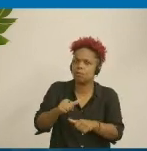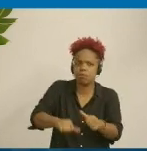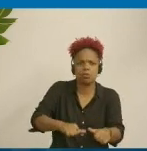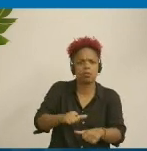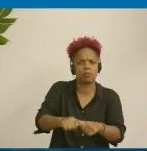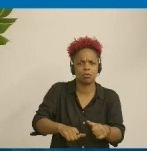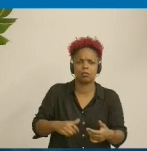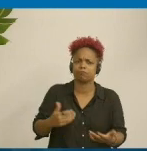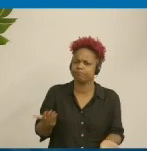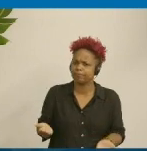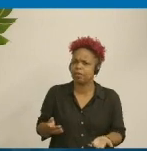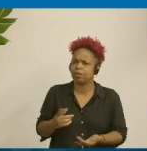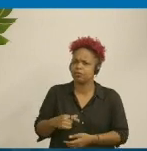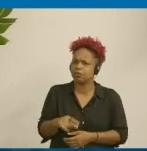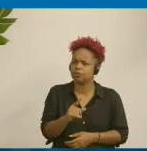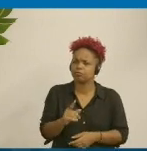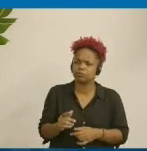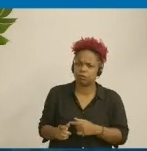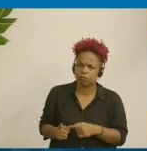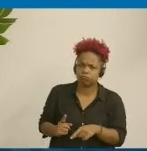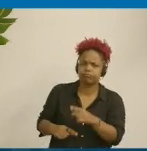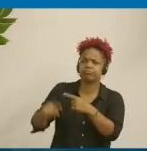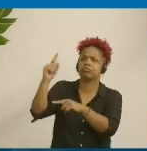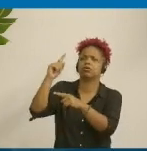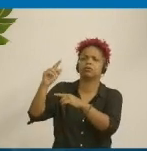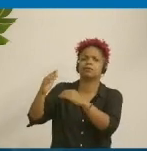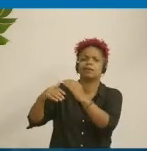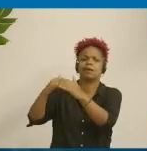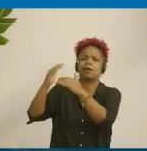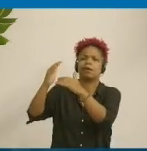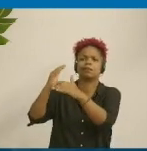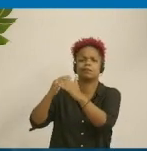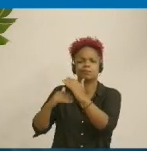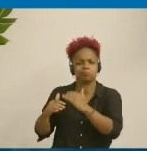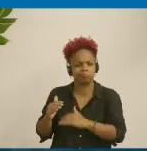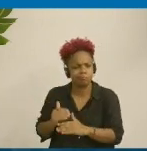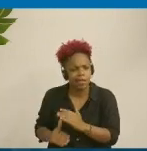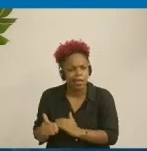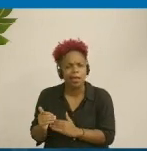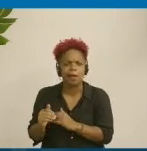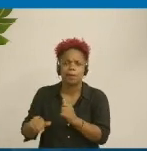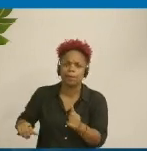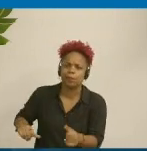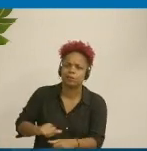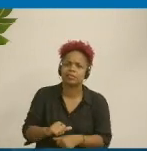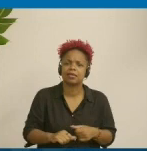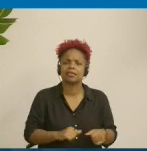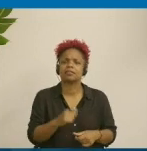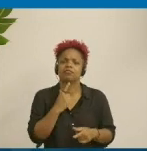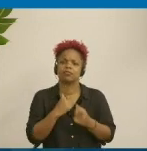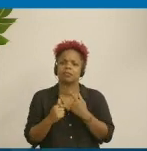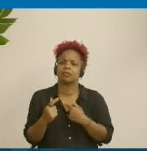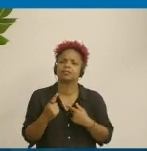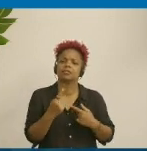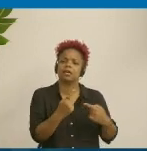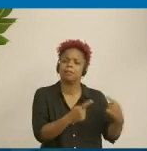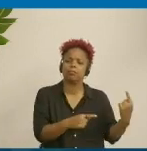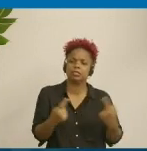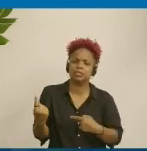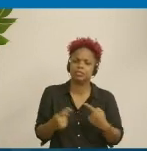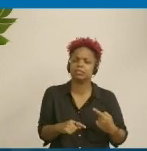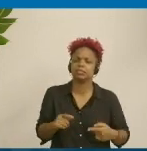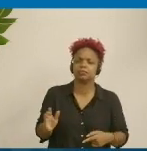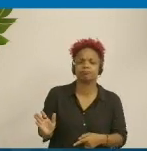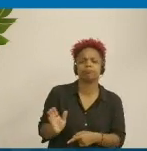move two backwards because, of course, of the changes in the political will or the political contributions or supports.